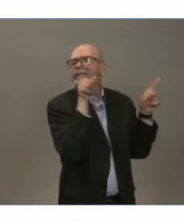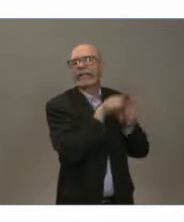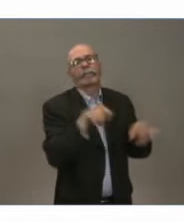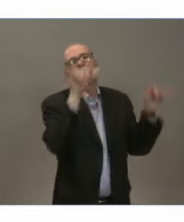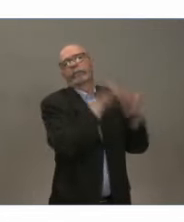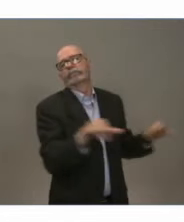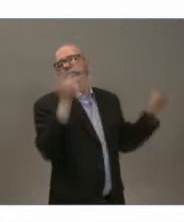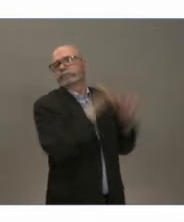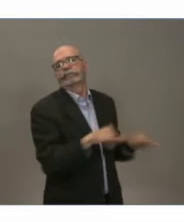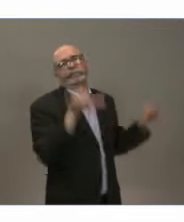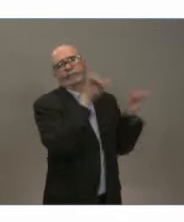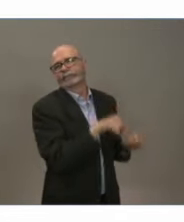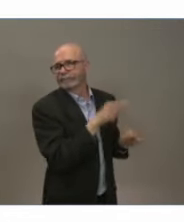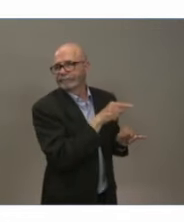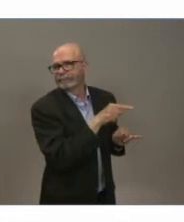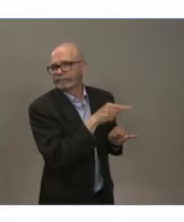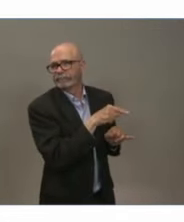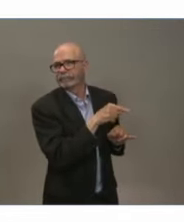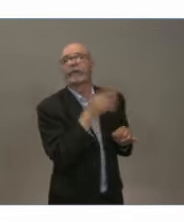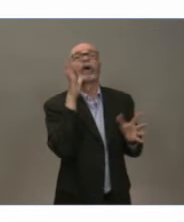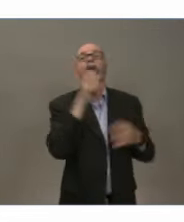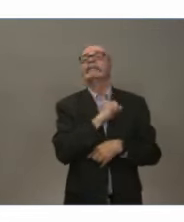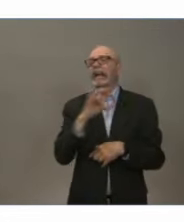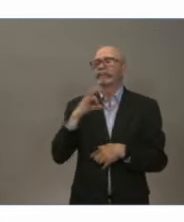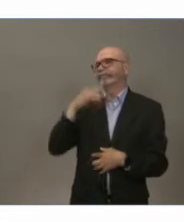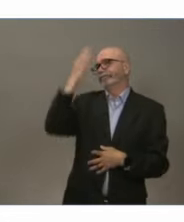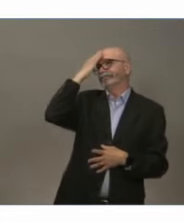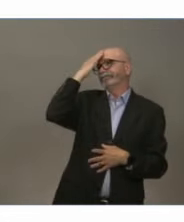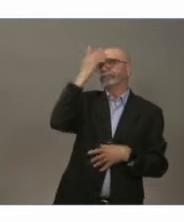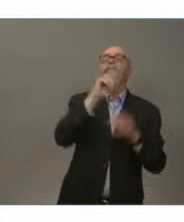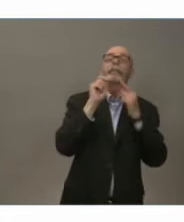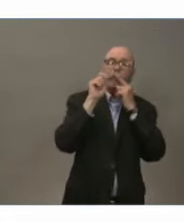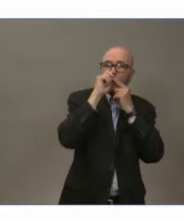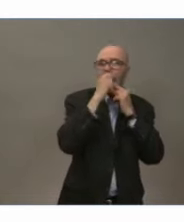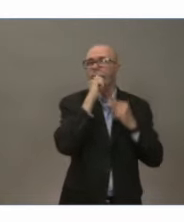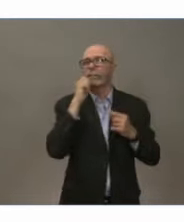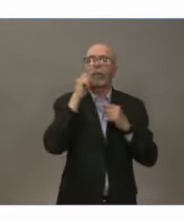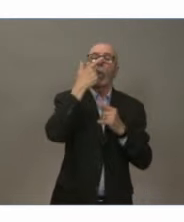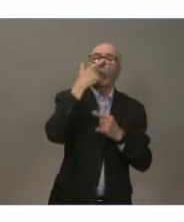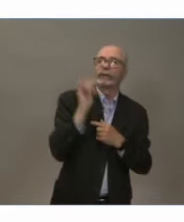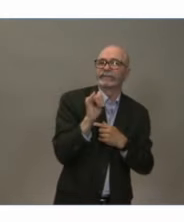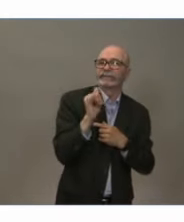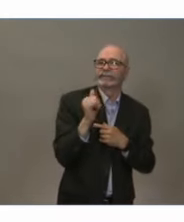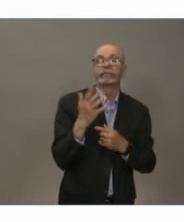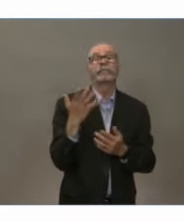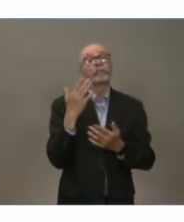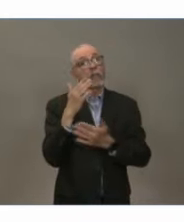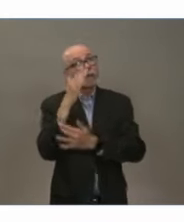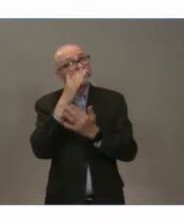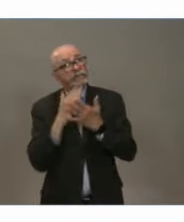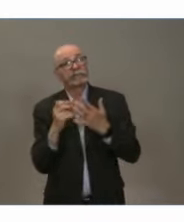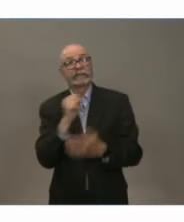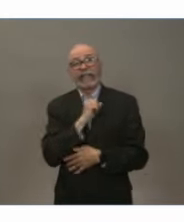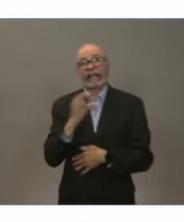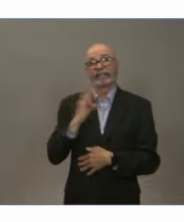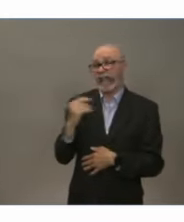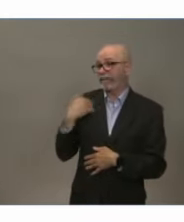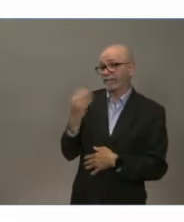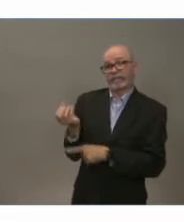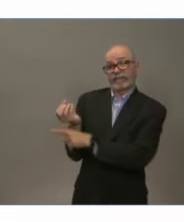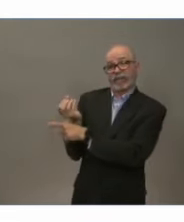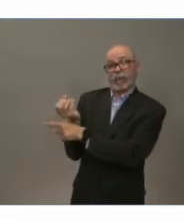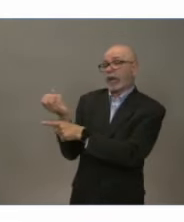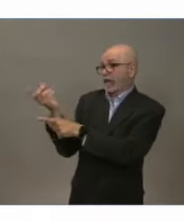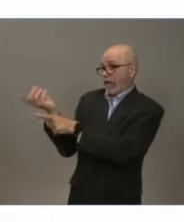swabs from their staff. In some facilities, the staff are going to one of our already existing assessment centers. If